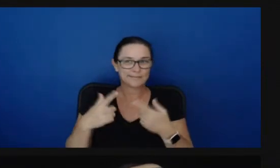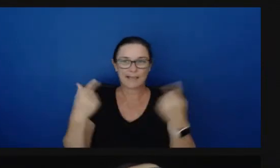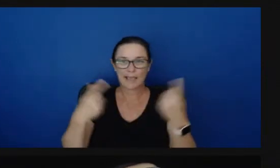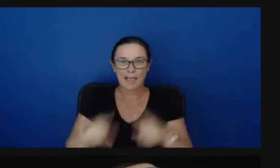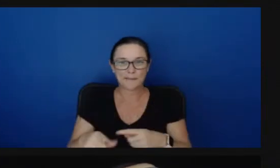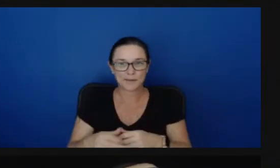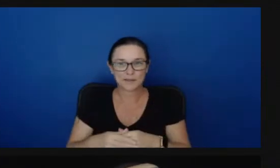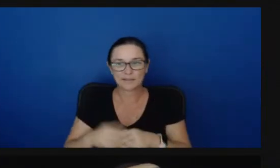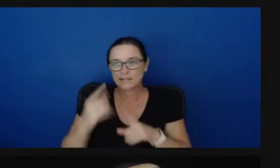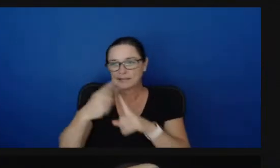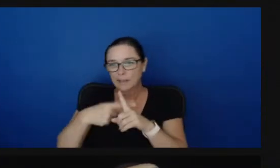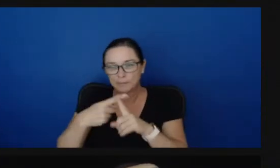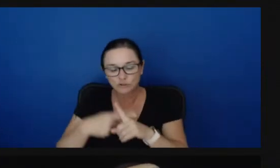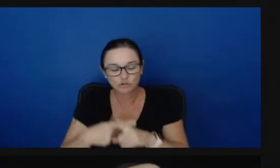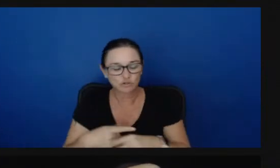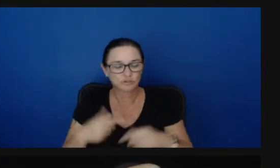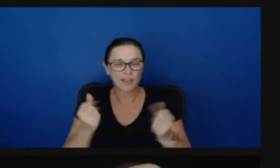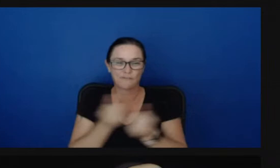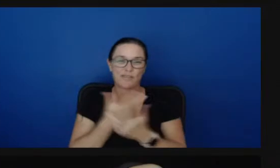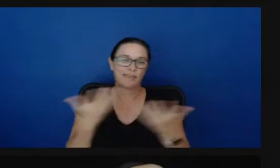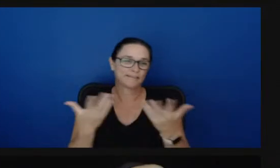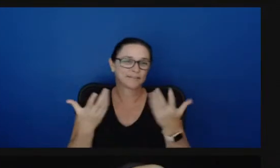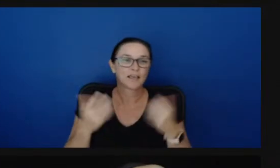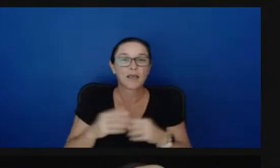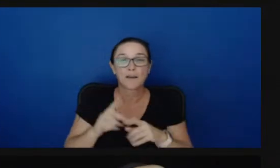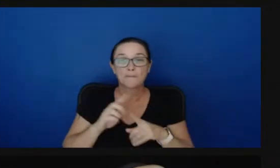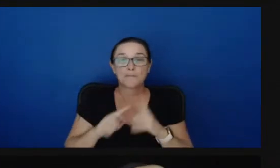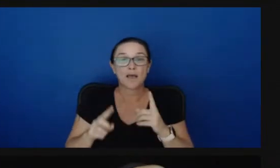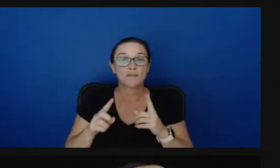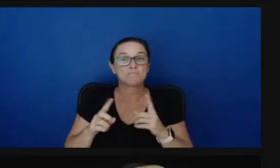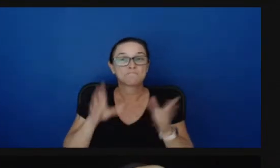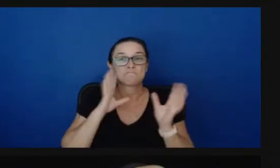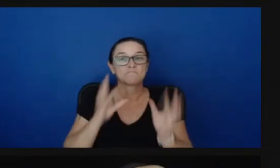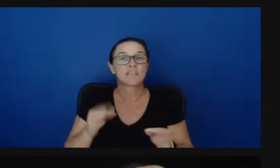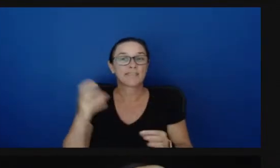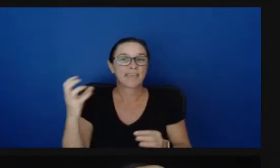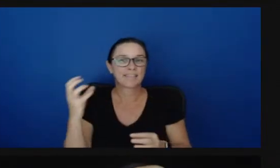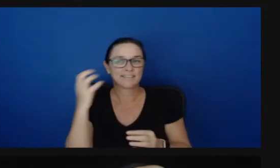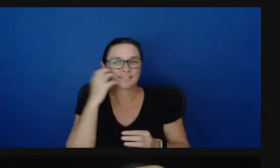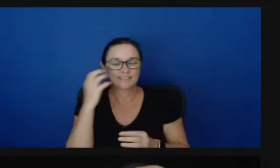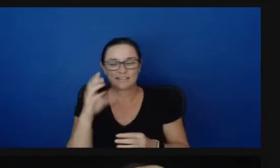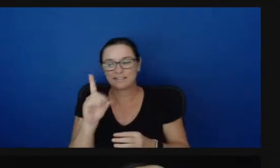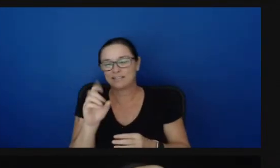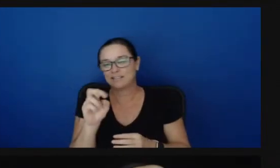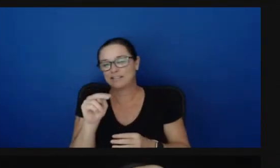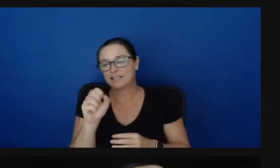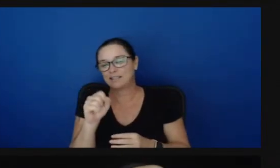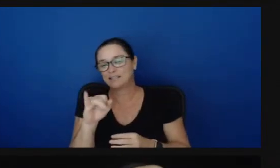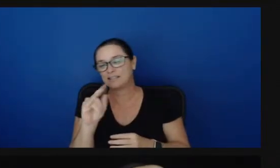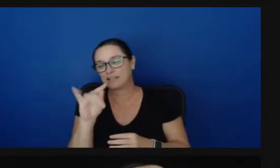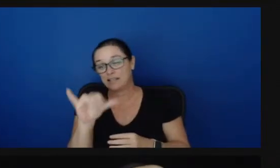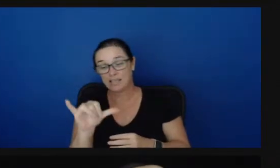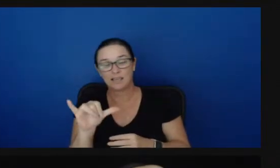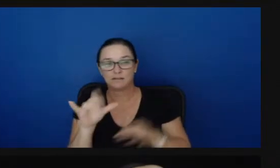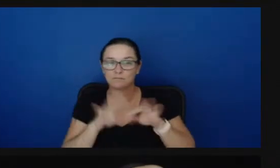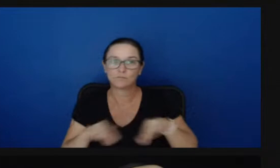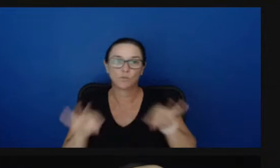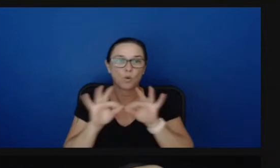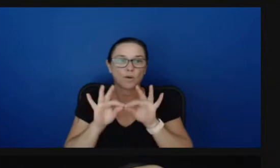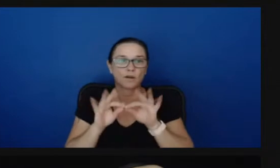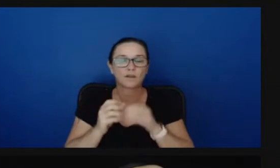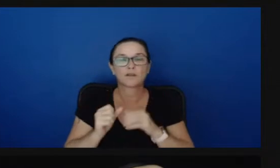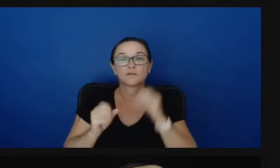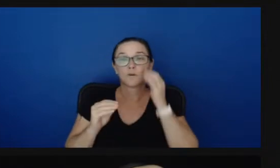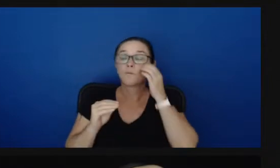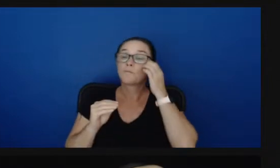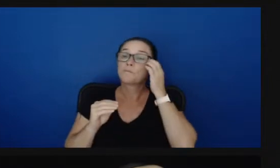I mean, all kinds of things. And so what they find is the density matters a lot. And the result that they are highlighting is the